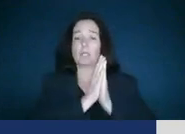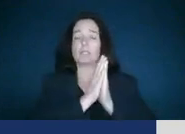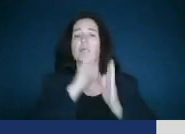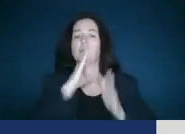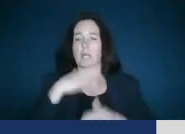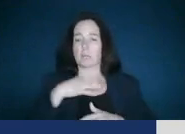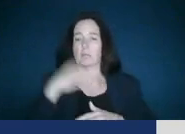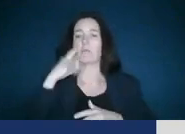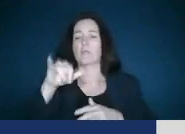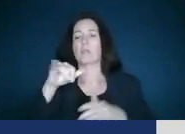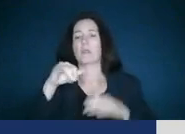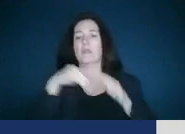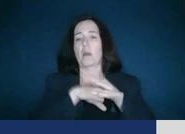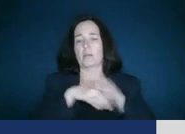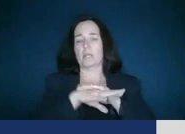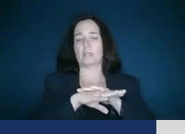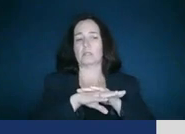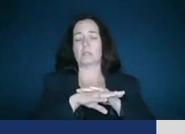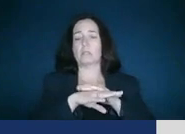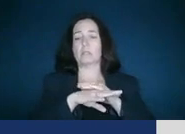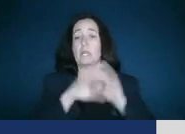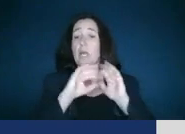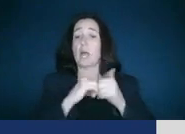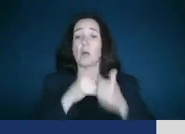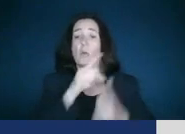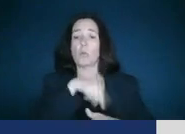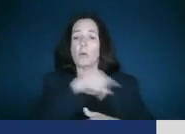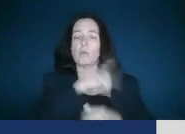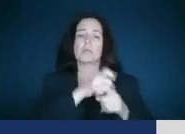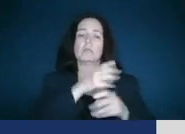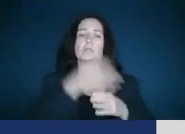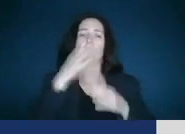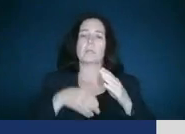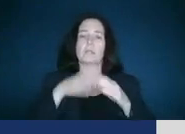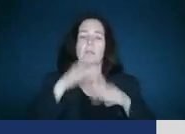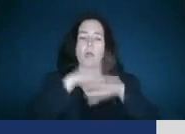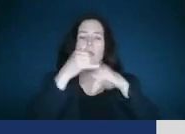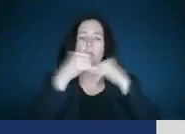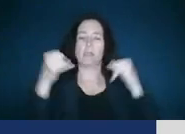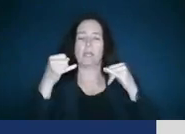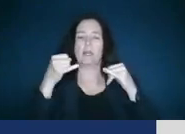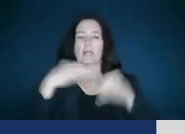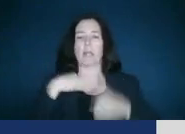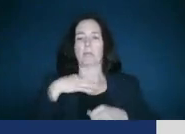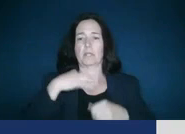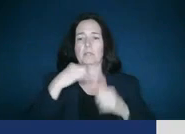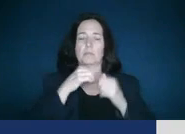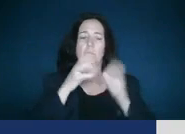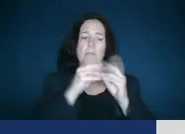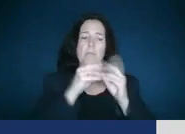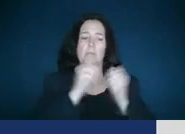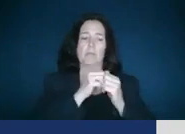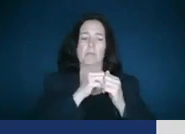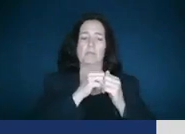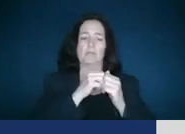for accommodations. In order to qualify, students complete an online application, have a meeting with a disability service